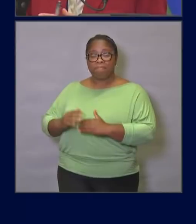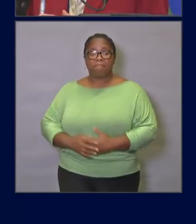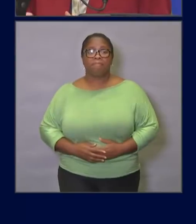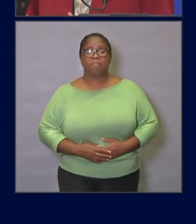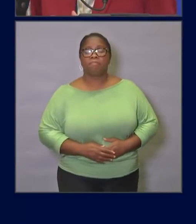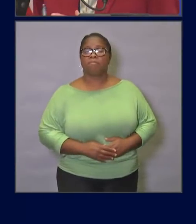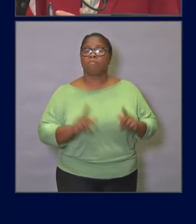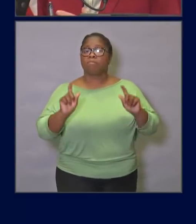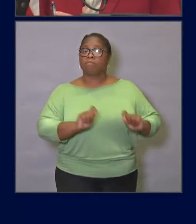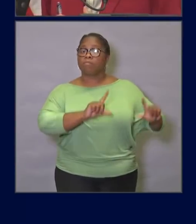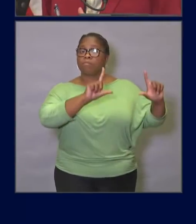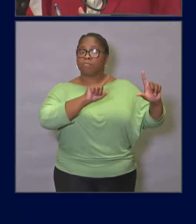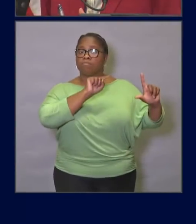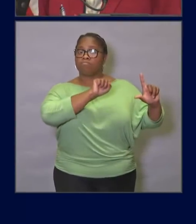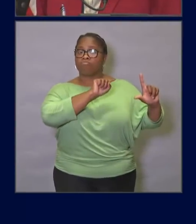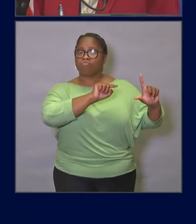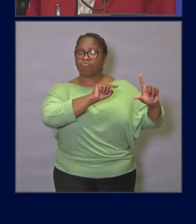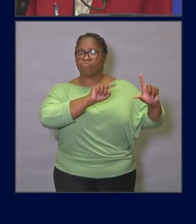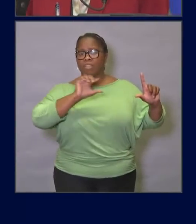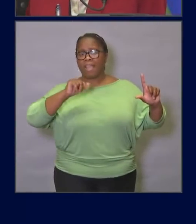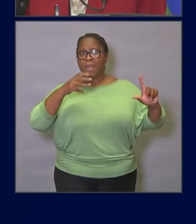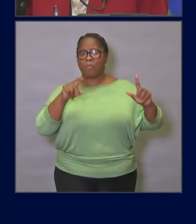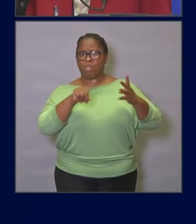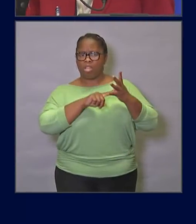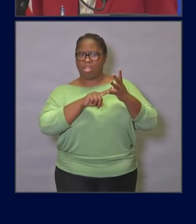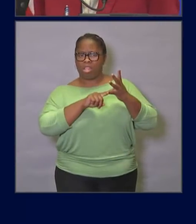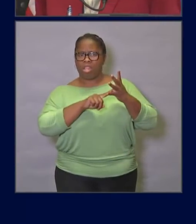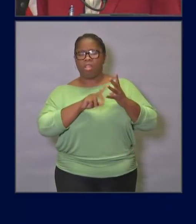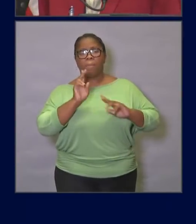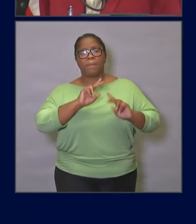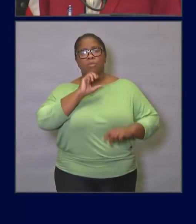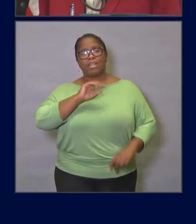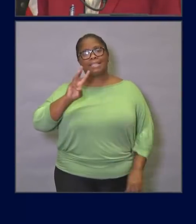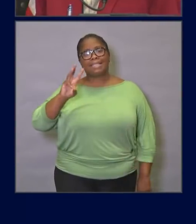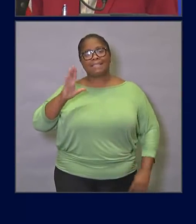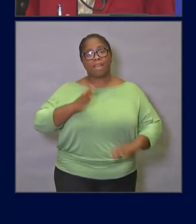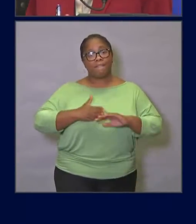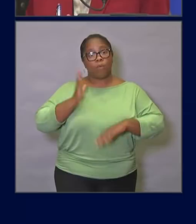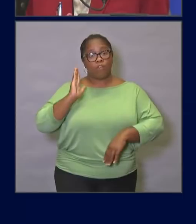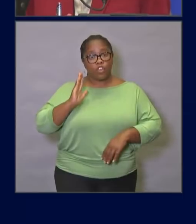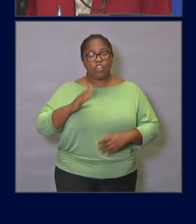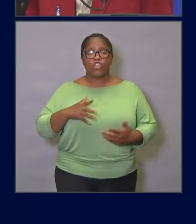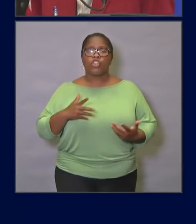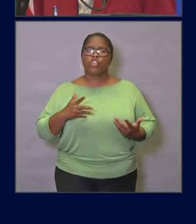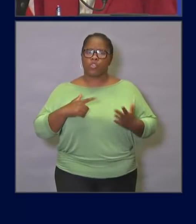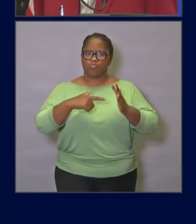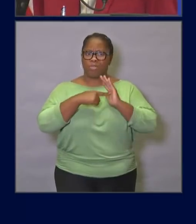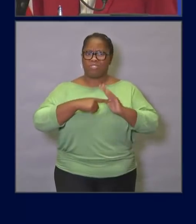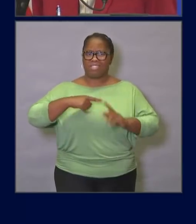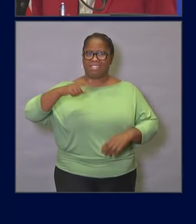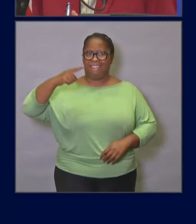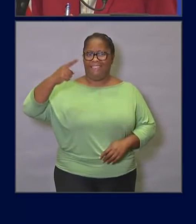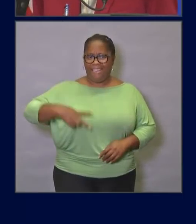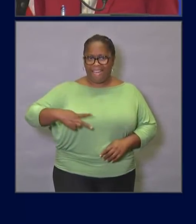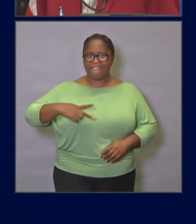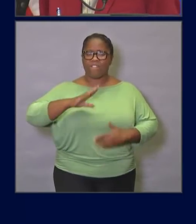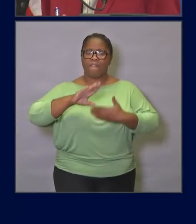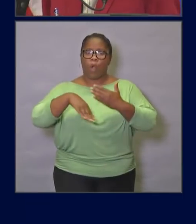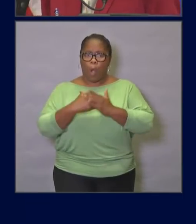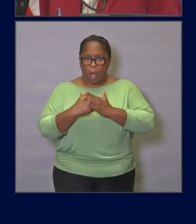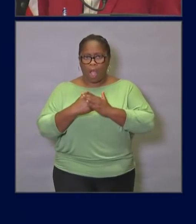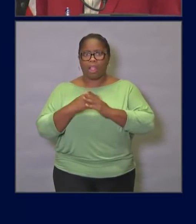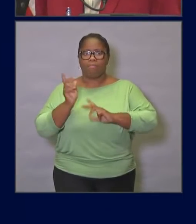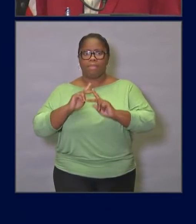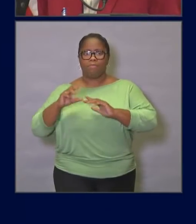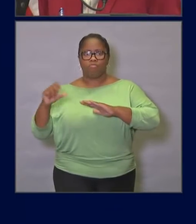This slide shows that at the end of April, people who were 65 and older represented half of all the hospitalized